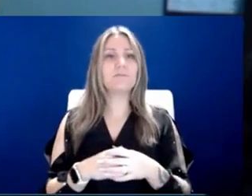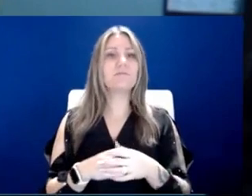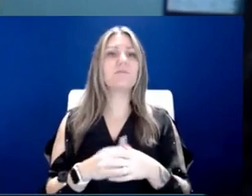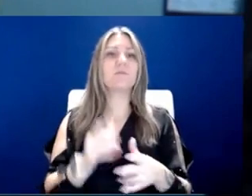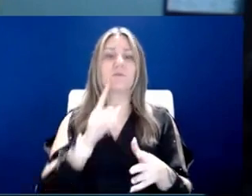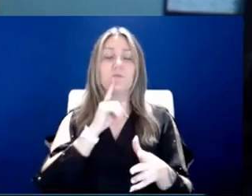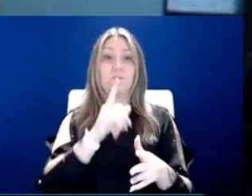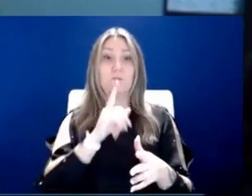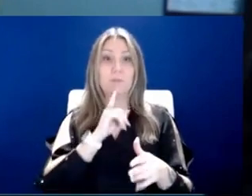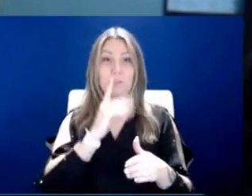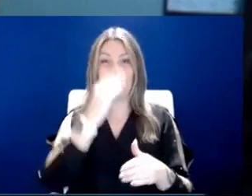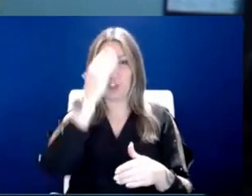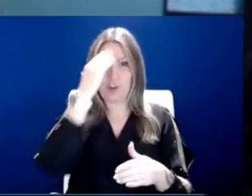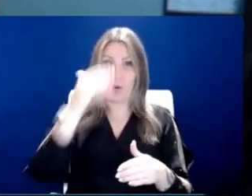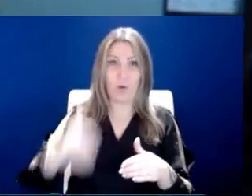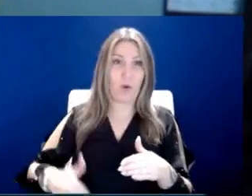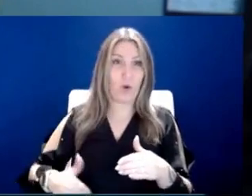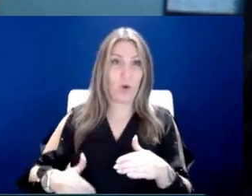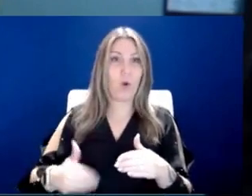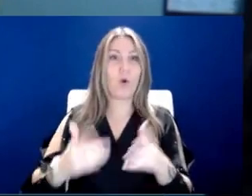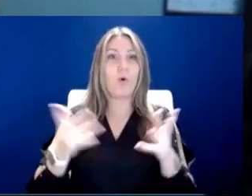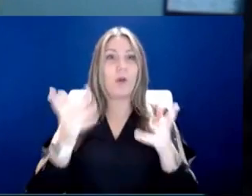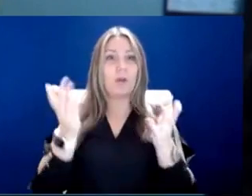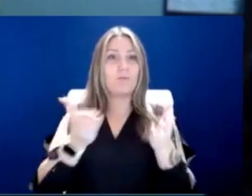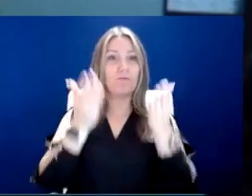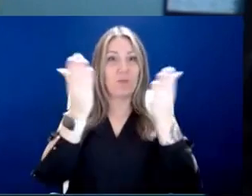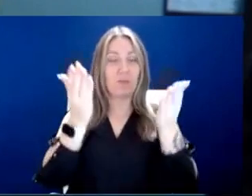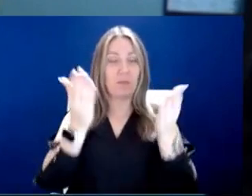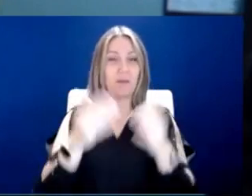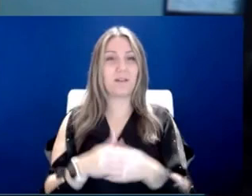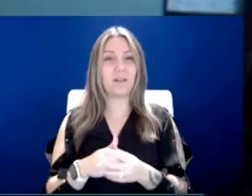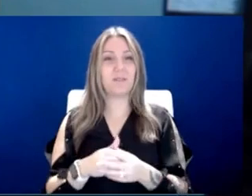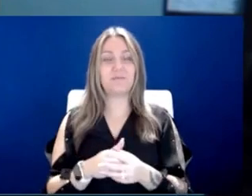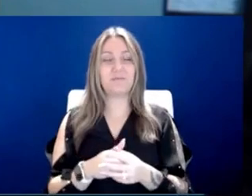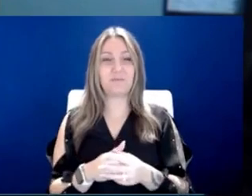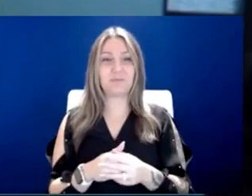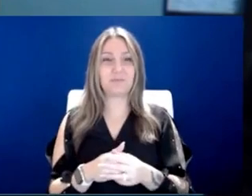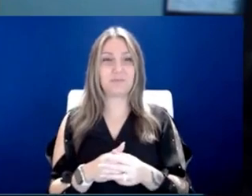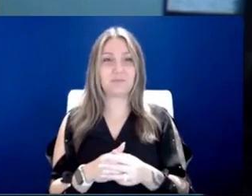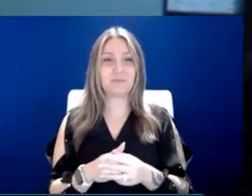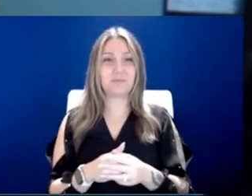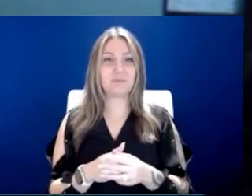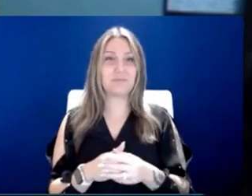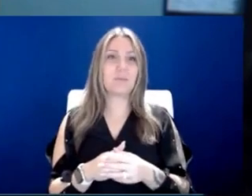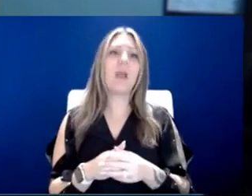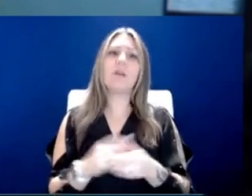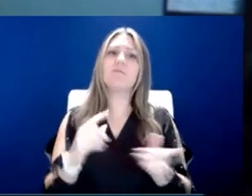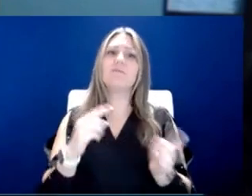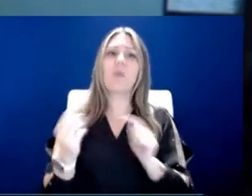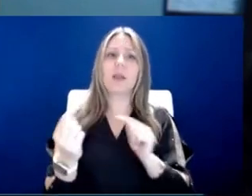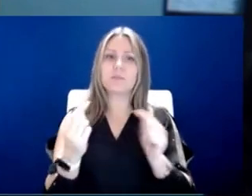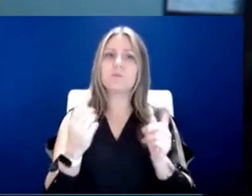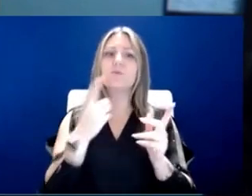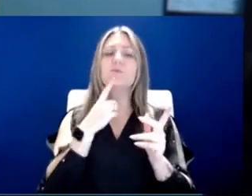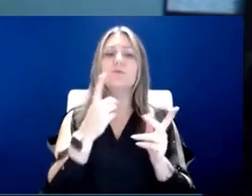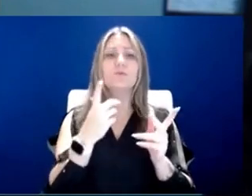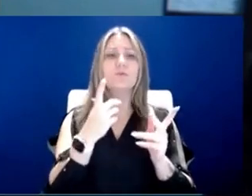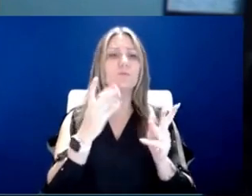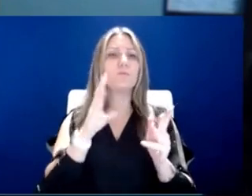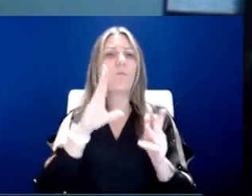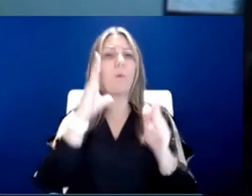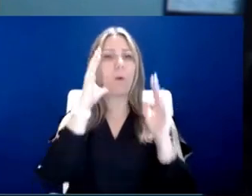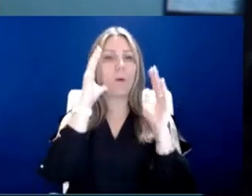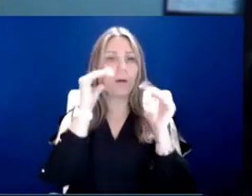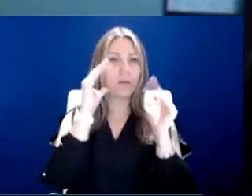you're recommending and vice versa, what the expectations of you are